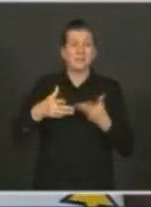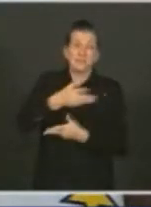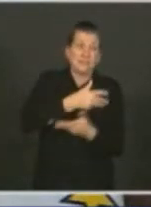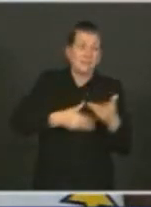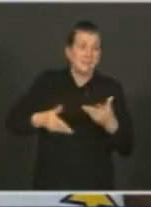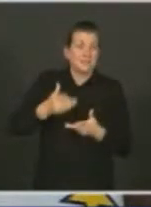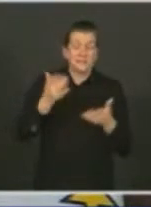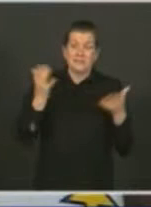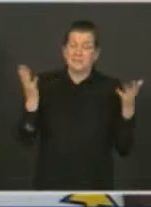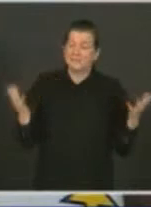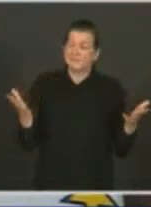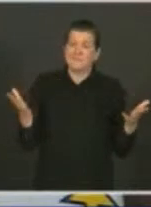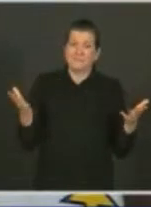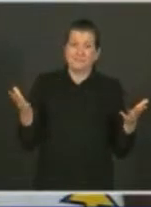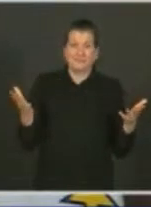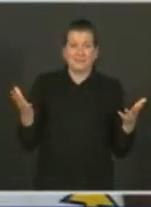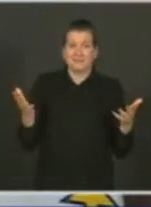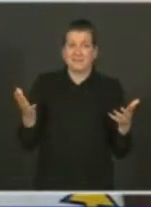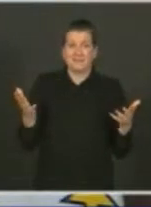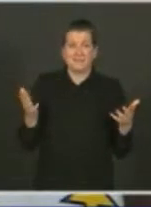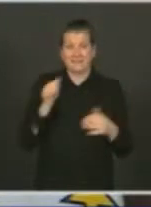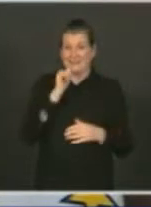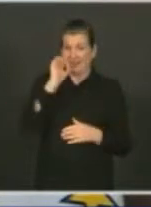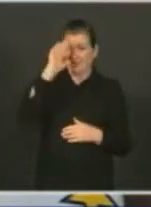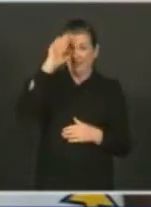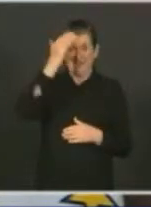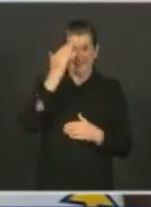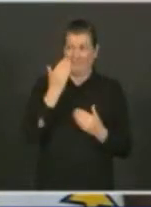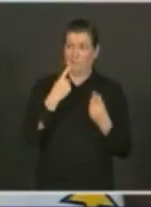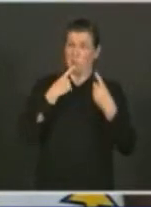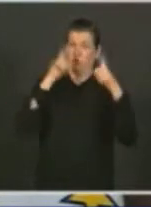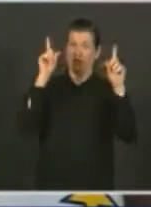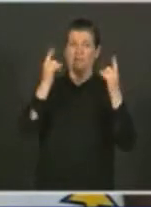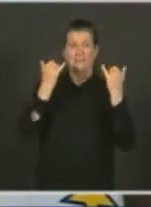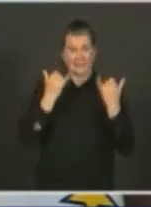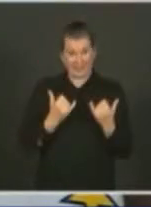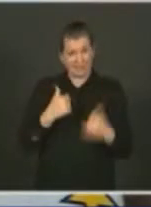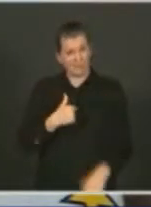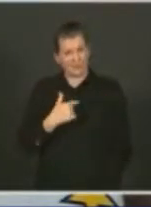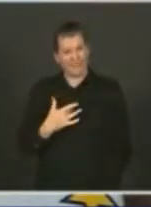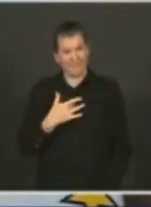But it doesn't seem to be working that way, and I fear that we are moving towards another lockdown.